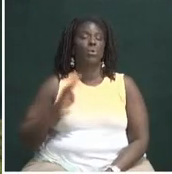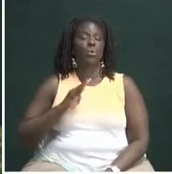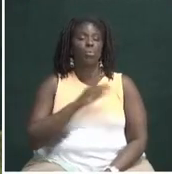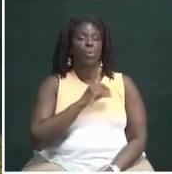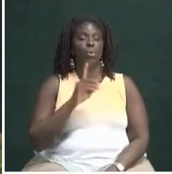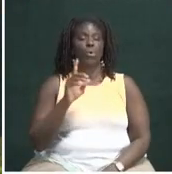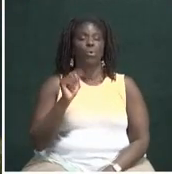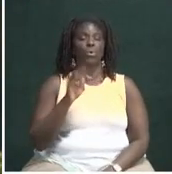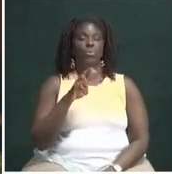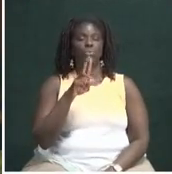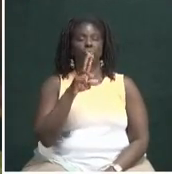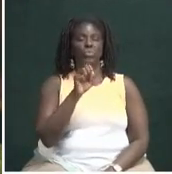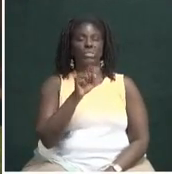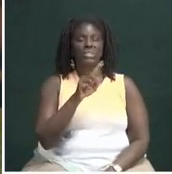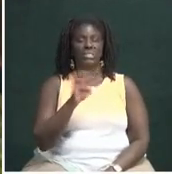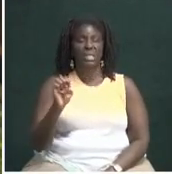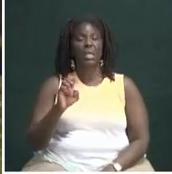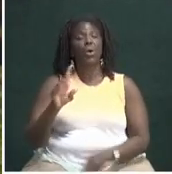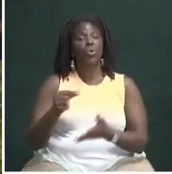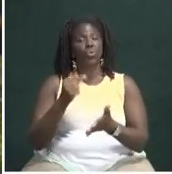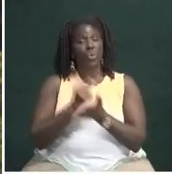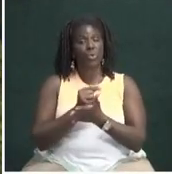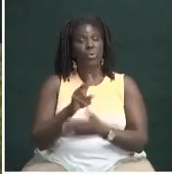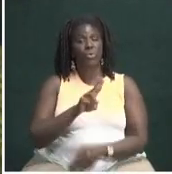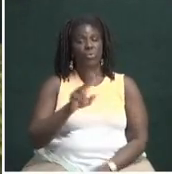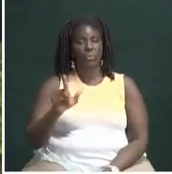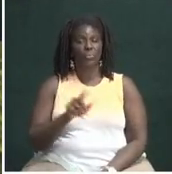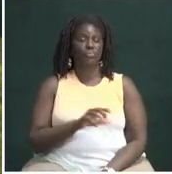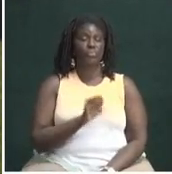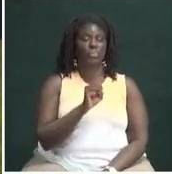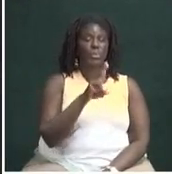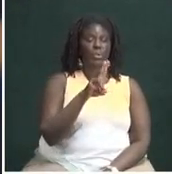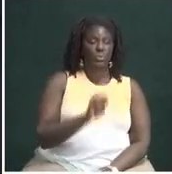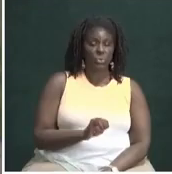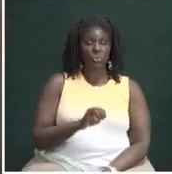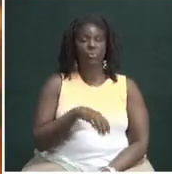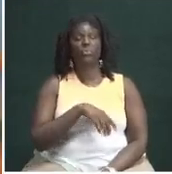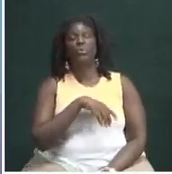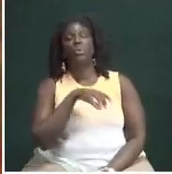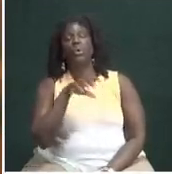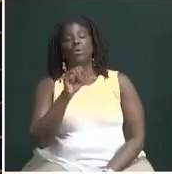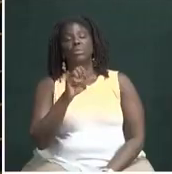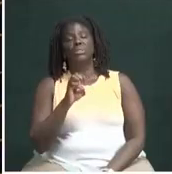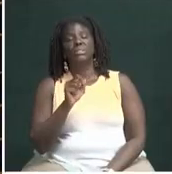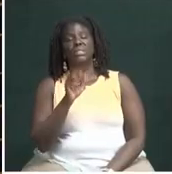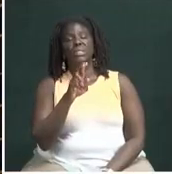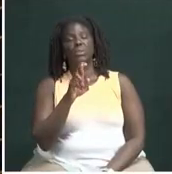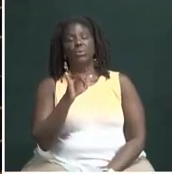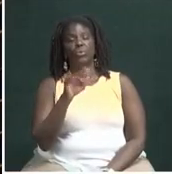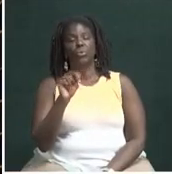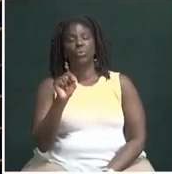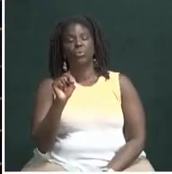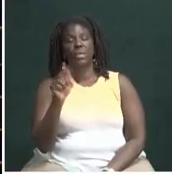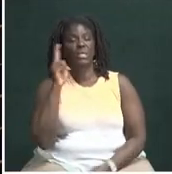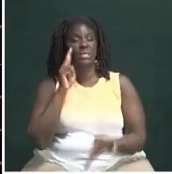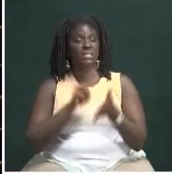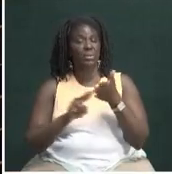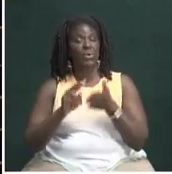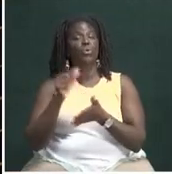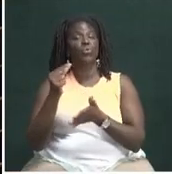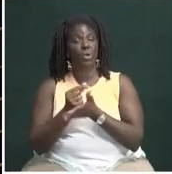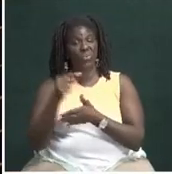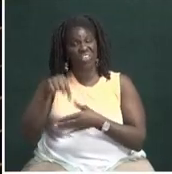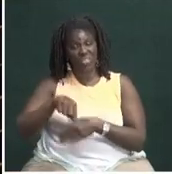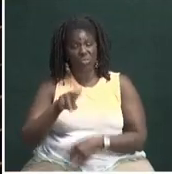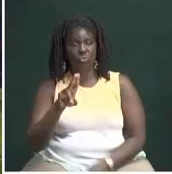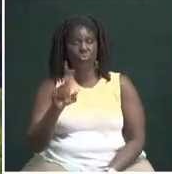graduate from the University of La Verne. Sue Searing, secretary to the Board of Trustees, graduate from the University